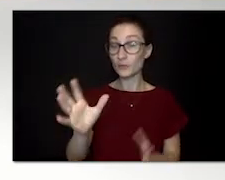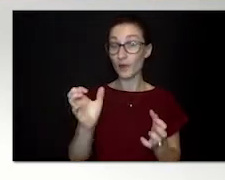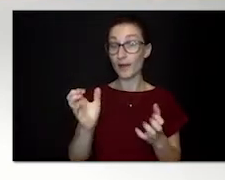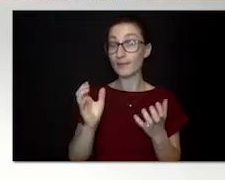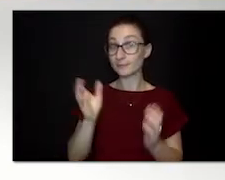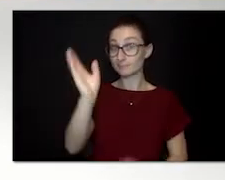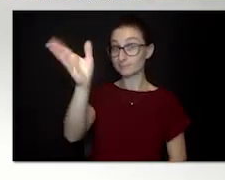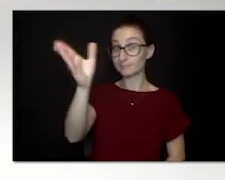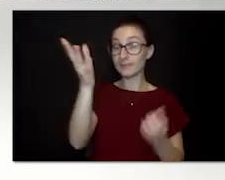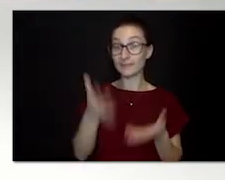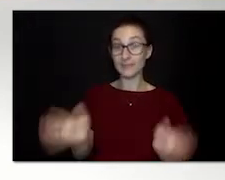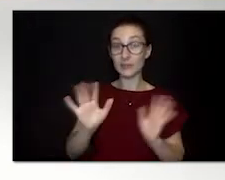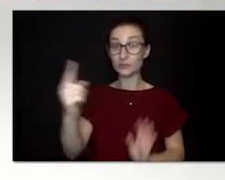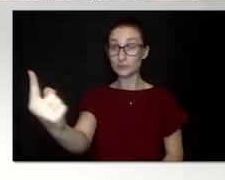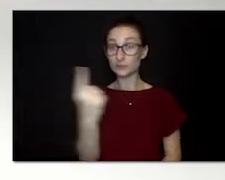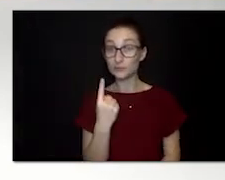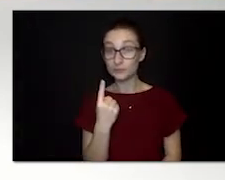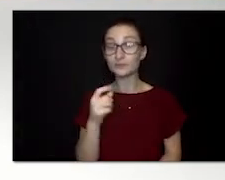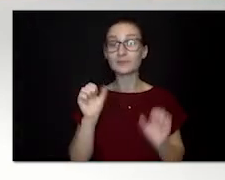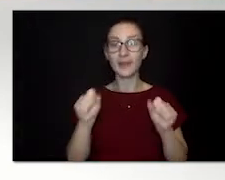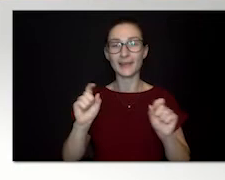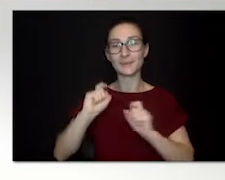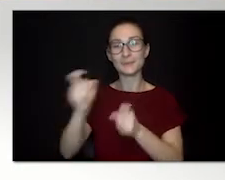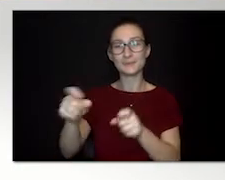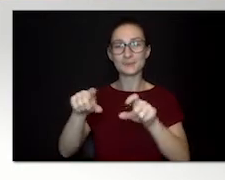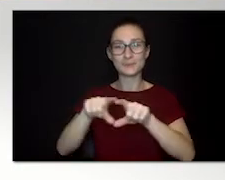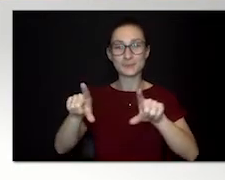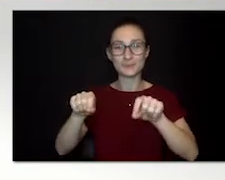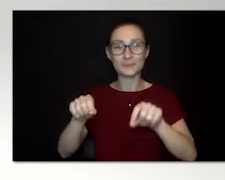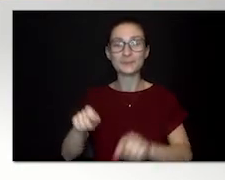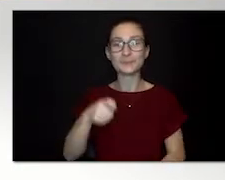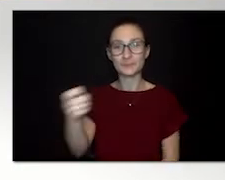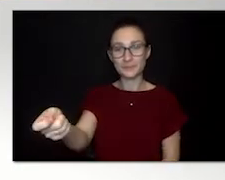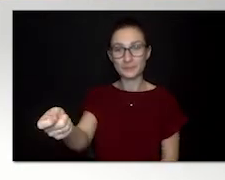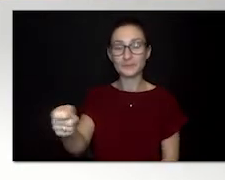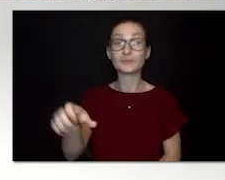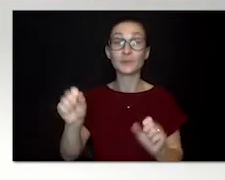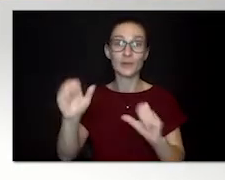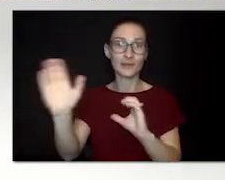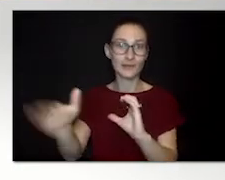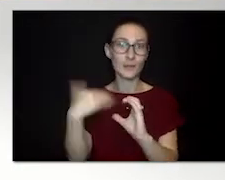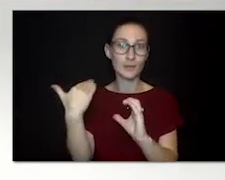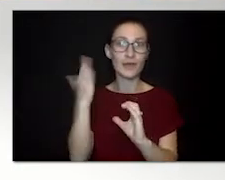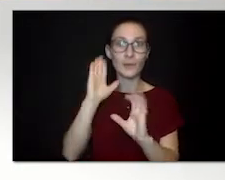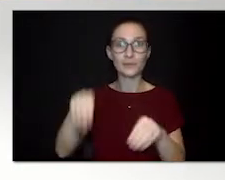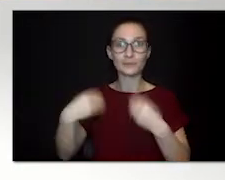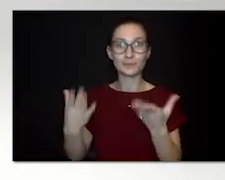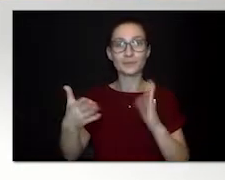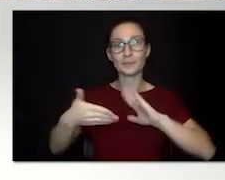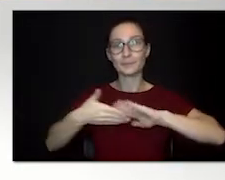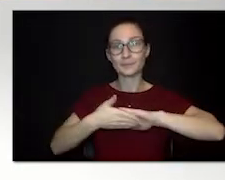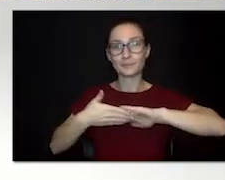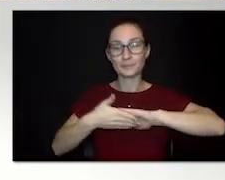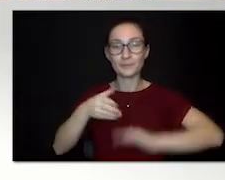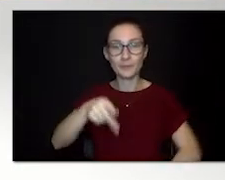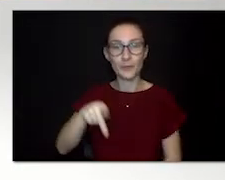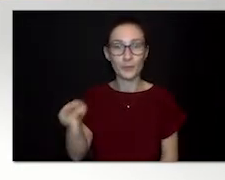to approach me after the seminar, I can give you my business card, and if you send me an email, I'd be more than happy to supply the